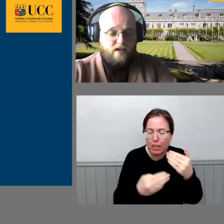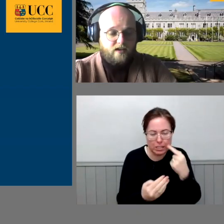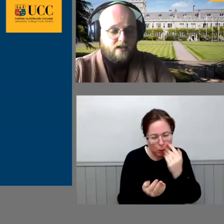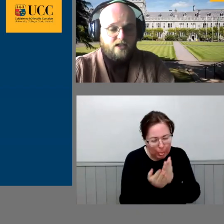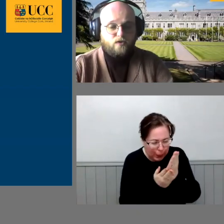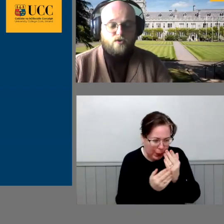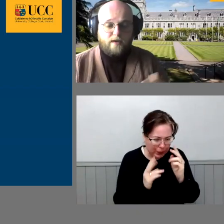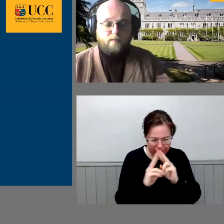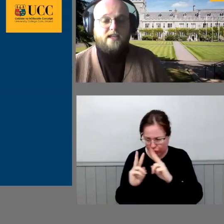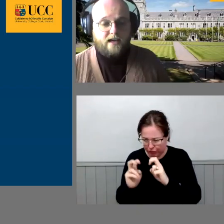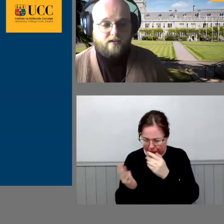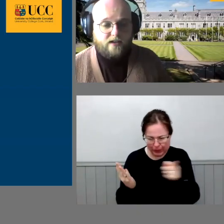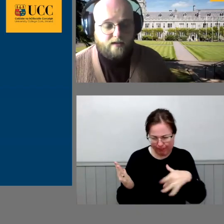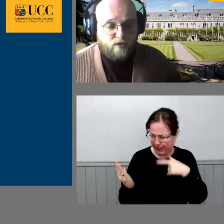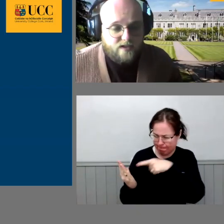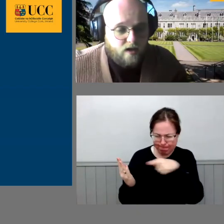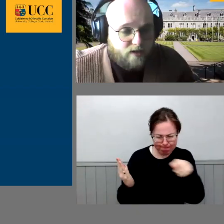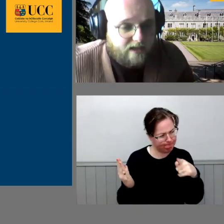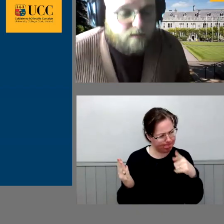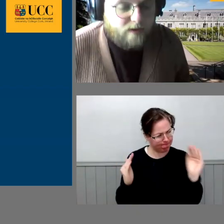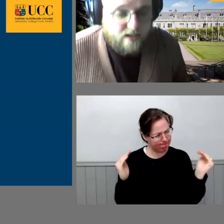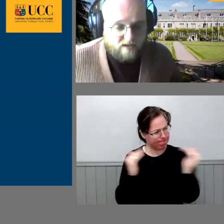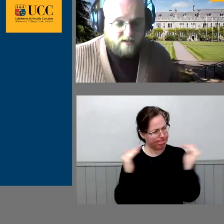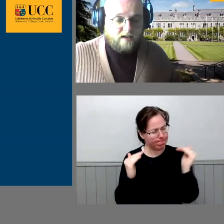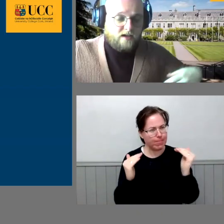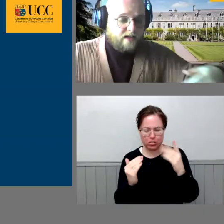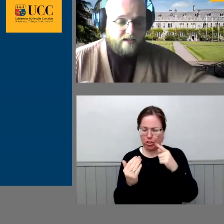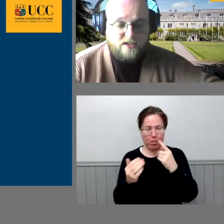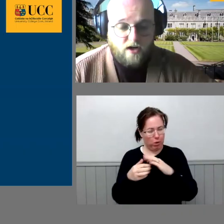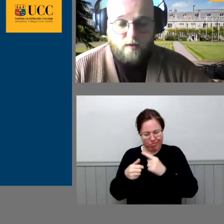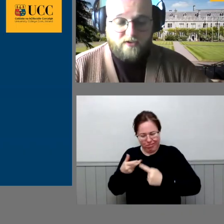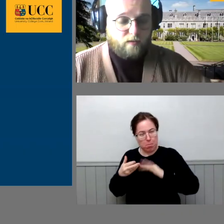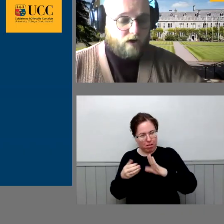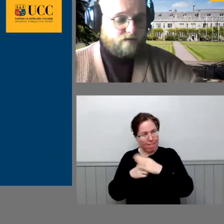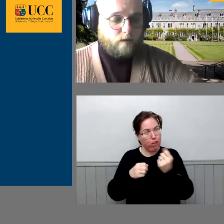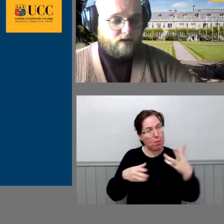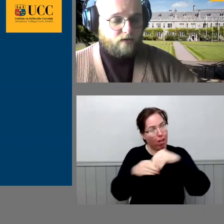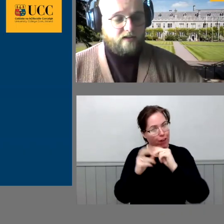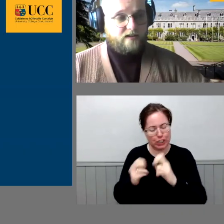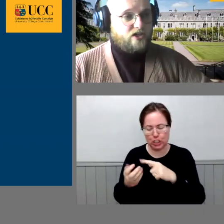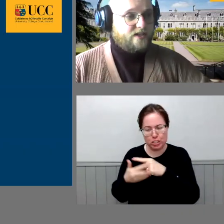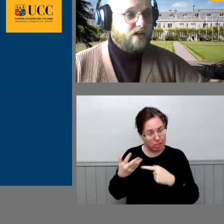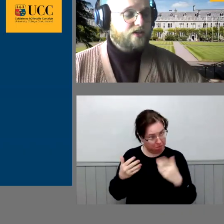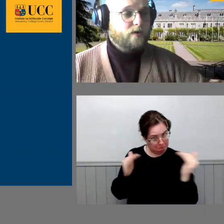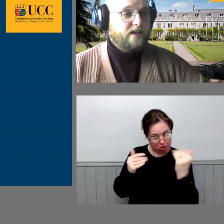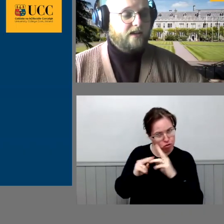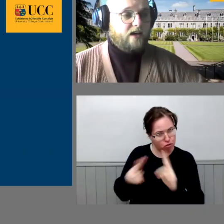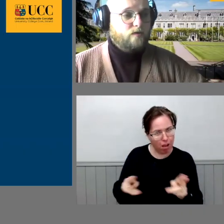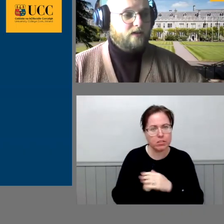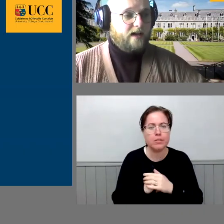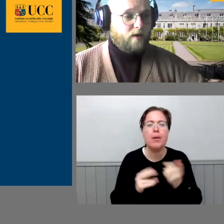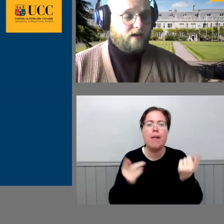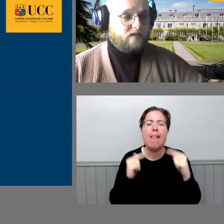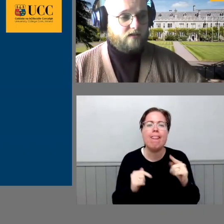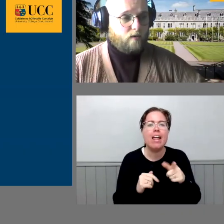to identify, do they meet that predetermined eligibility criteria? The terms and words we were using to actually search within